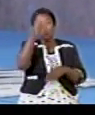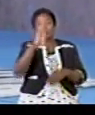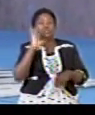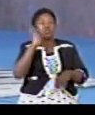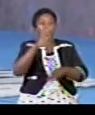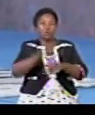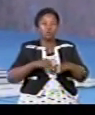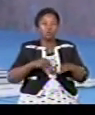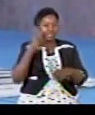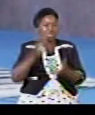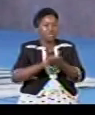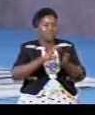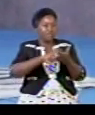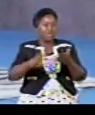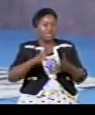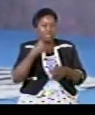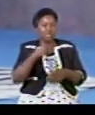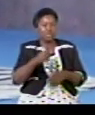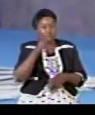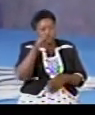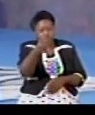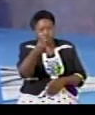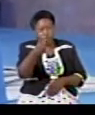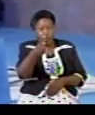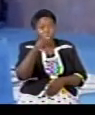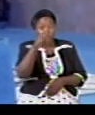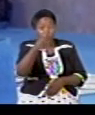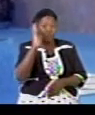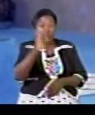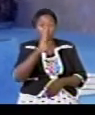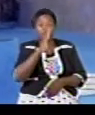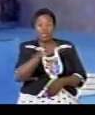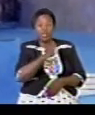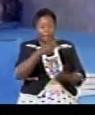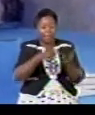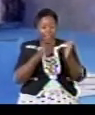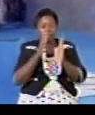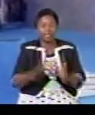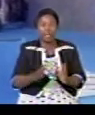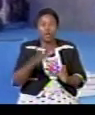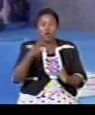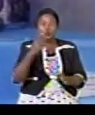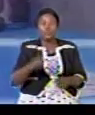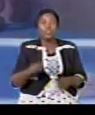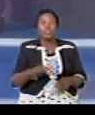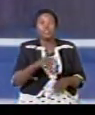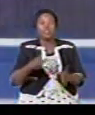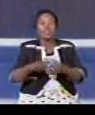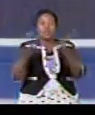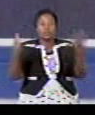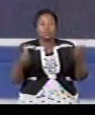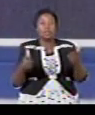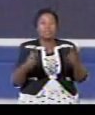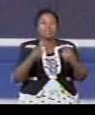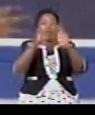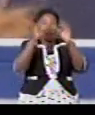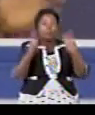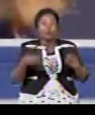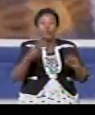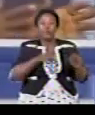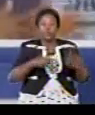that verse. It says you'll be a partaker of the miracle power tonight.